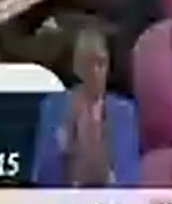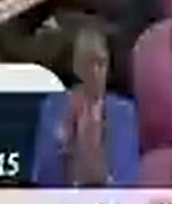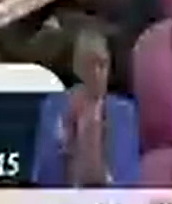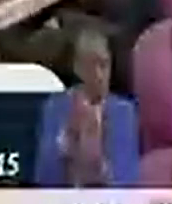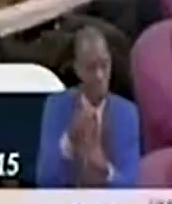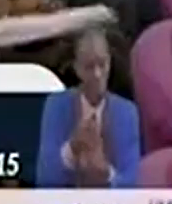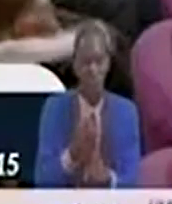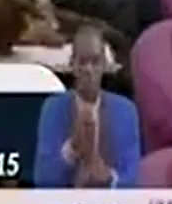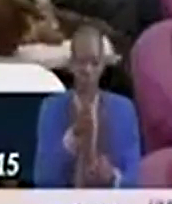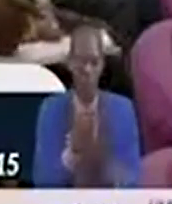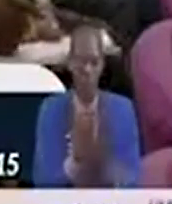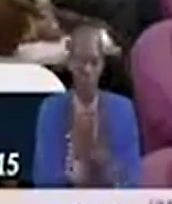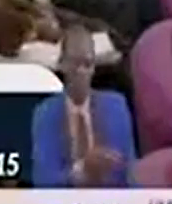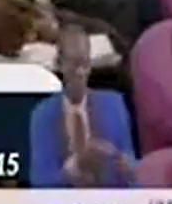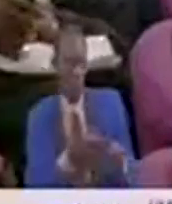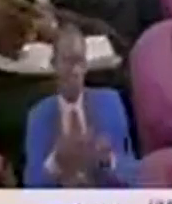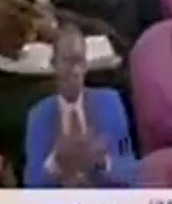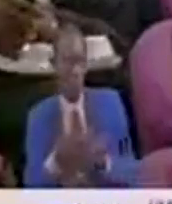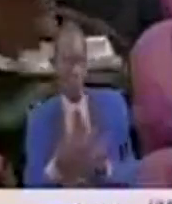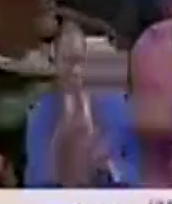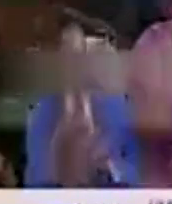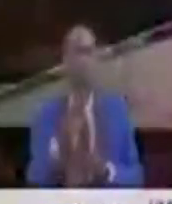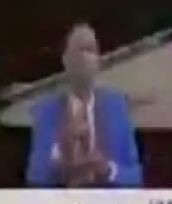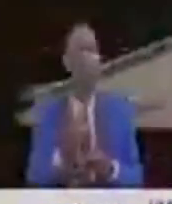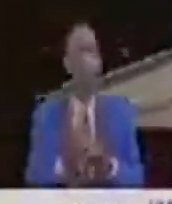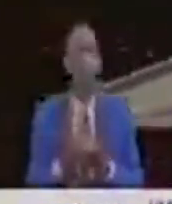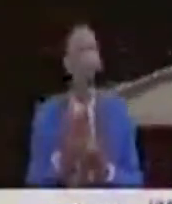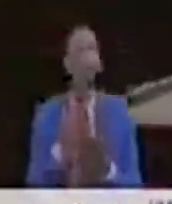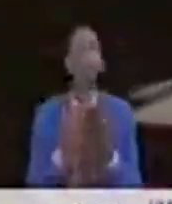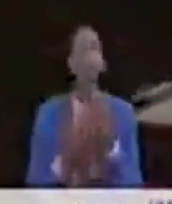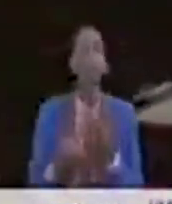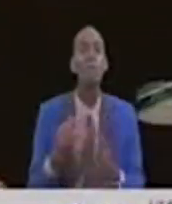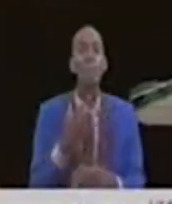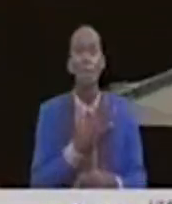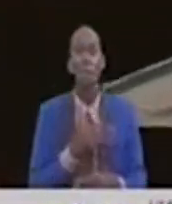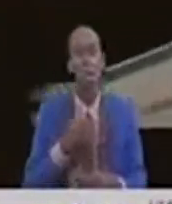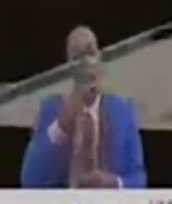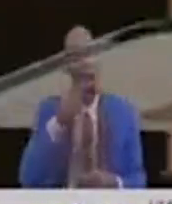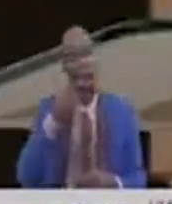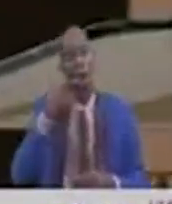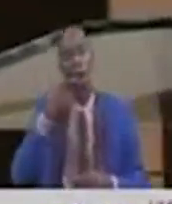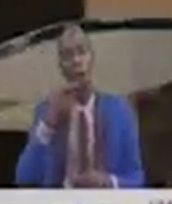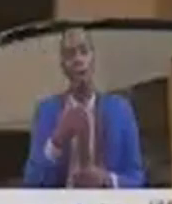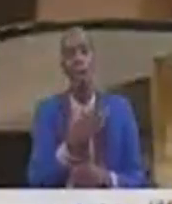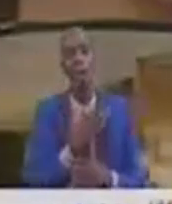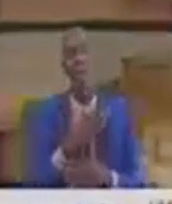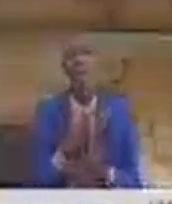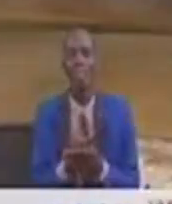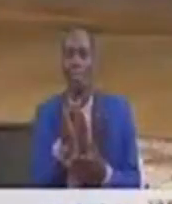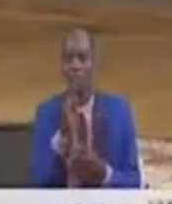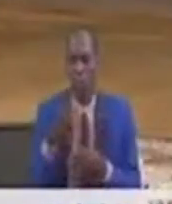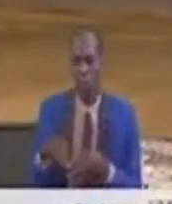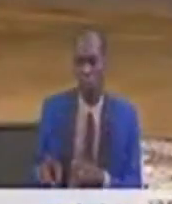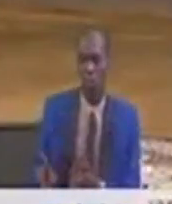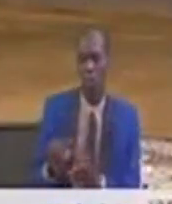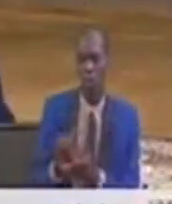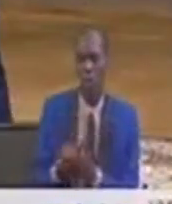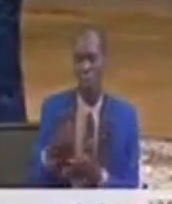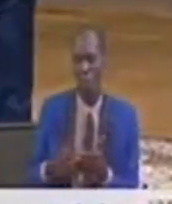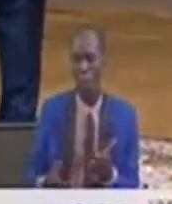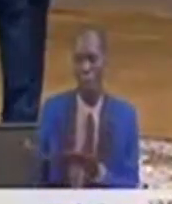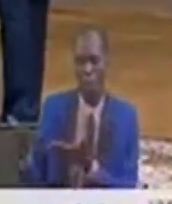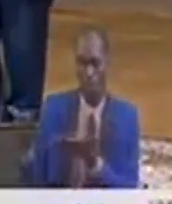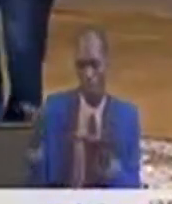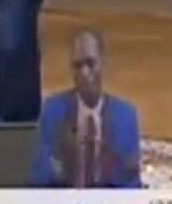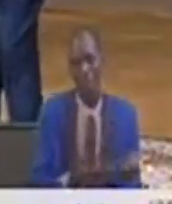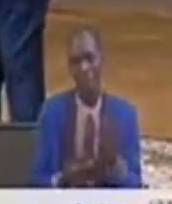away of his own lust and enticed. That's the root. That's what brings the temptation. Is